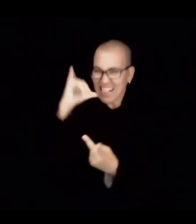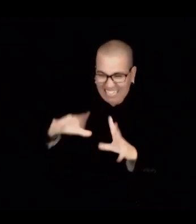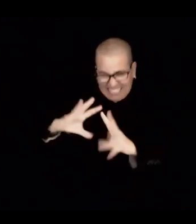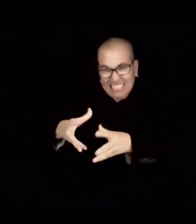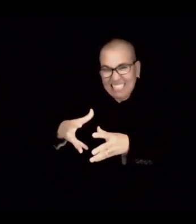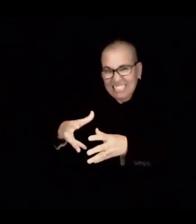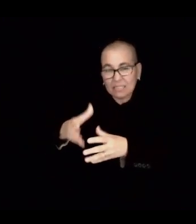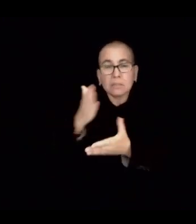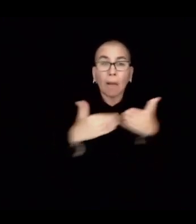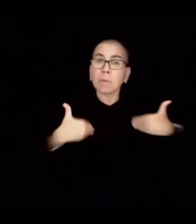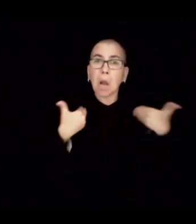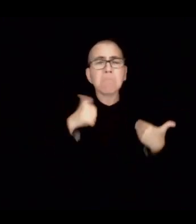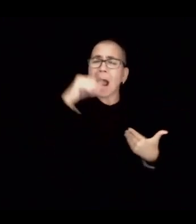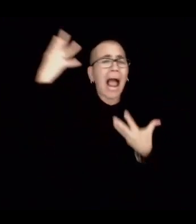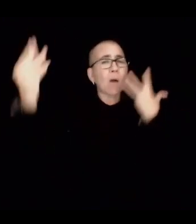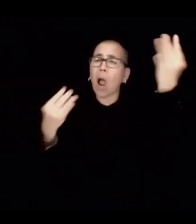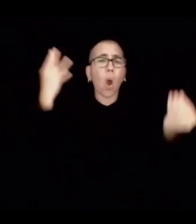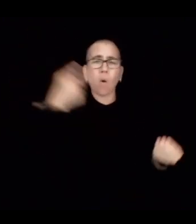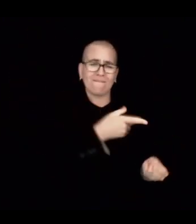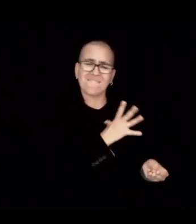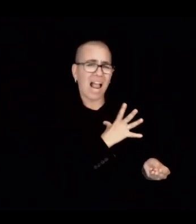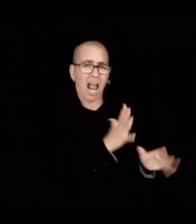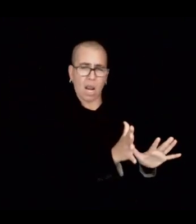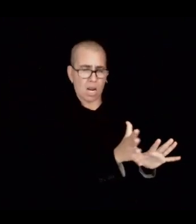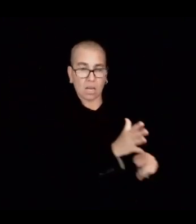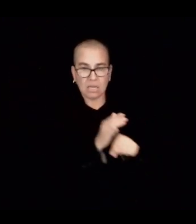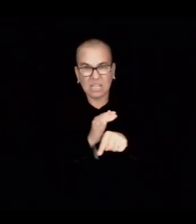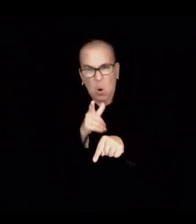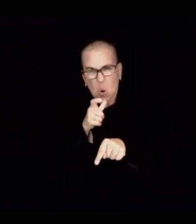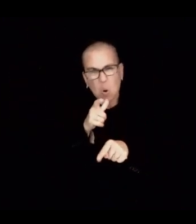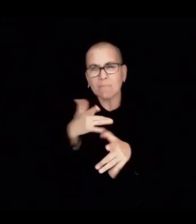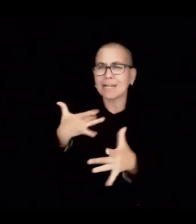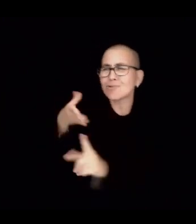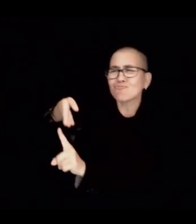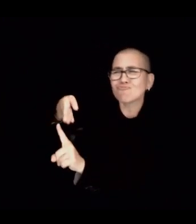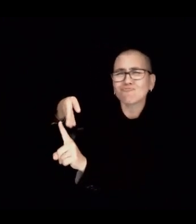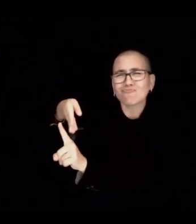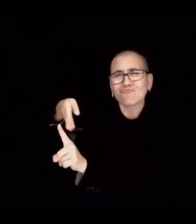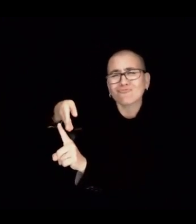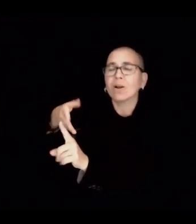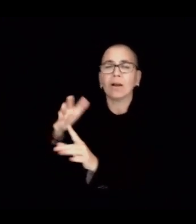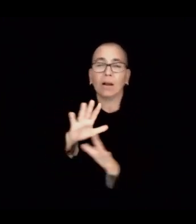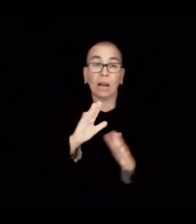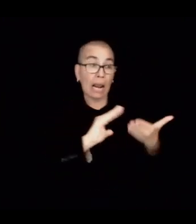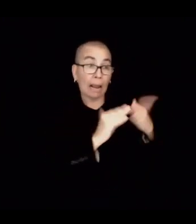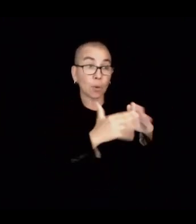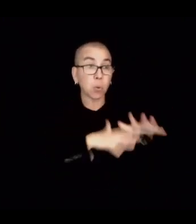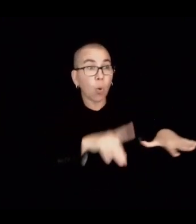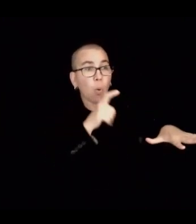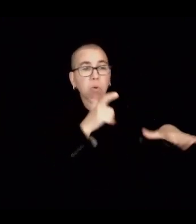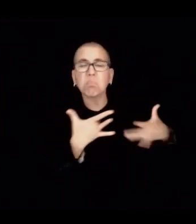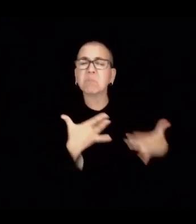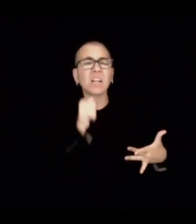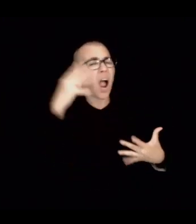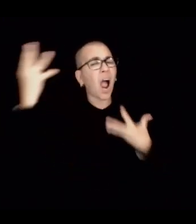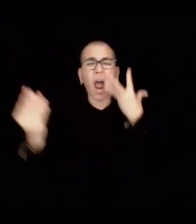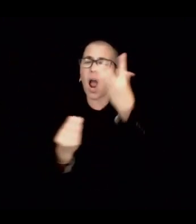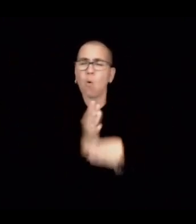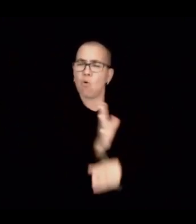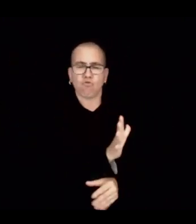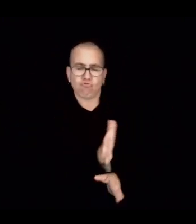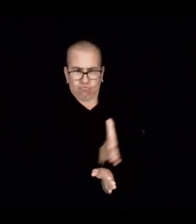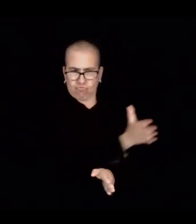it's not broadly within the community. It's been related to those kinds of interactions. But obviously the concern